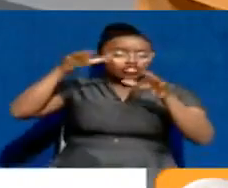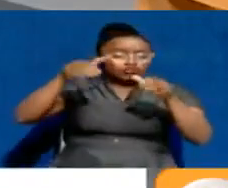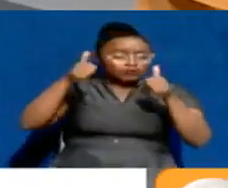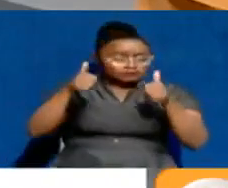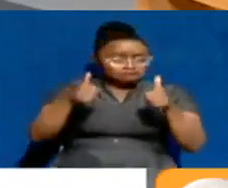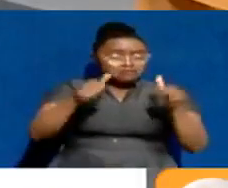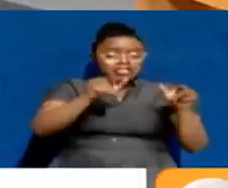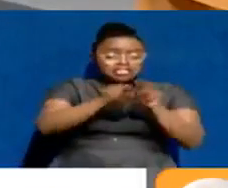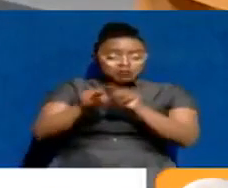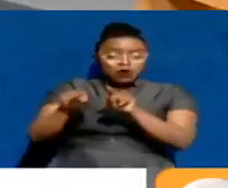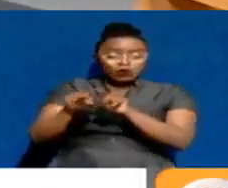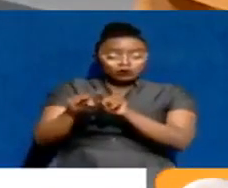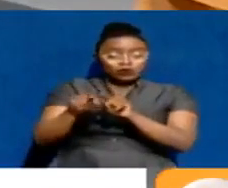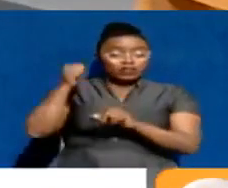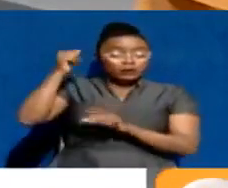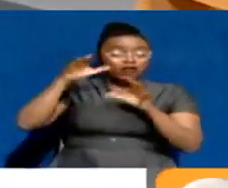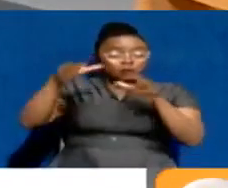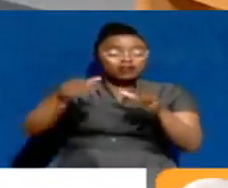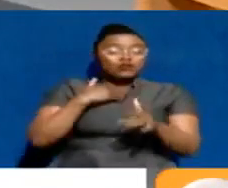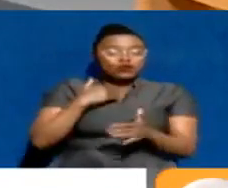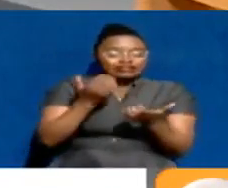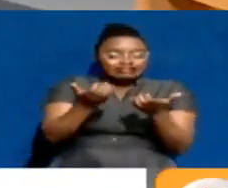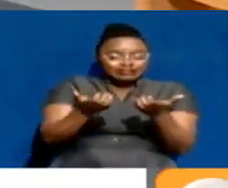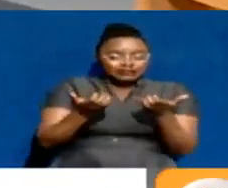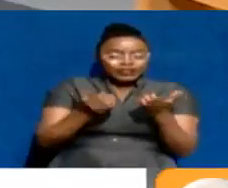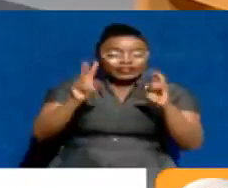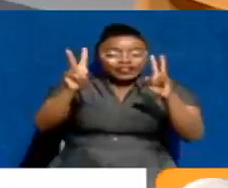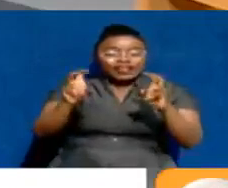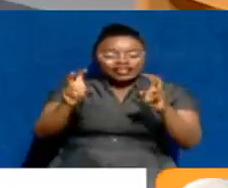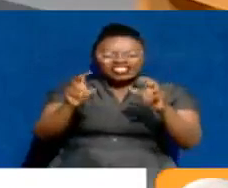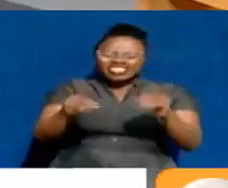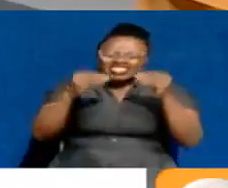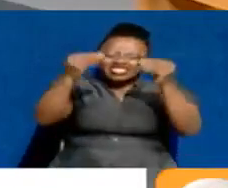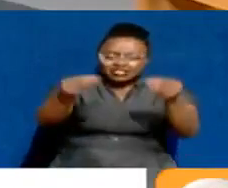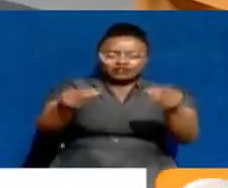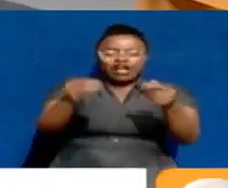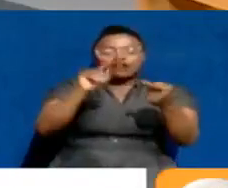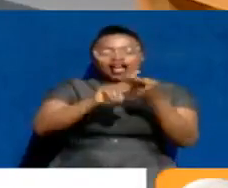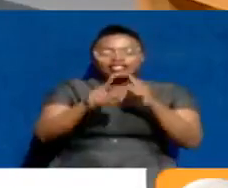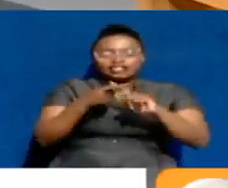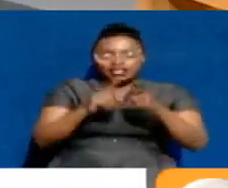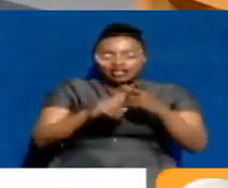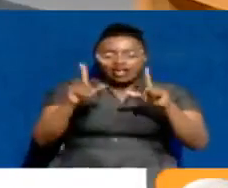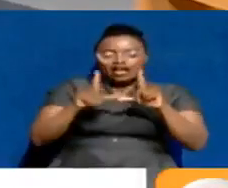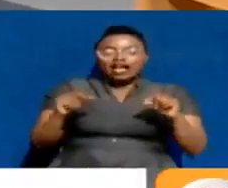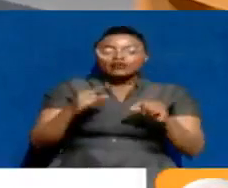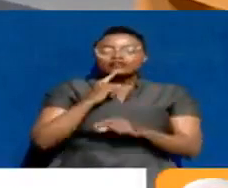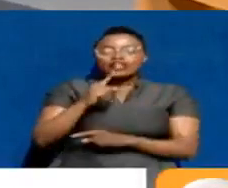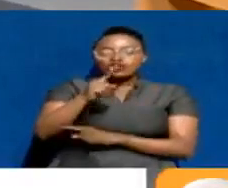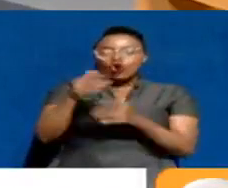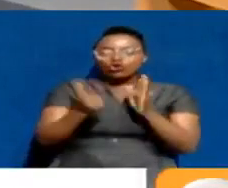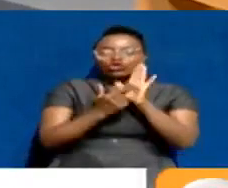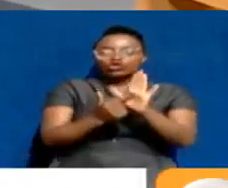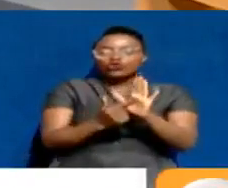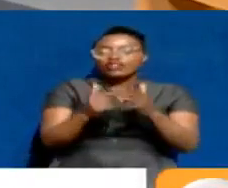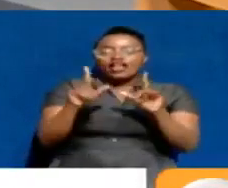right? And the party is also required to ensure that they issue a standard party membership card. And I'll be telling you or showing